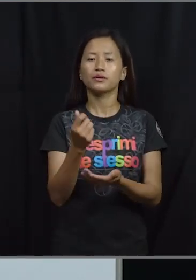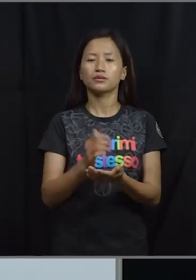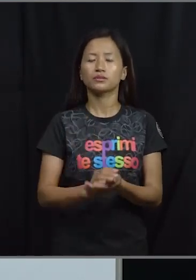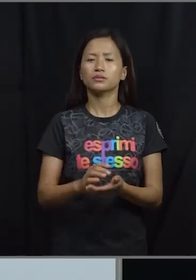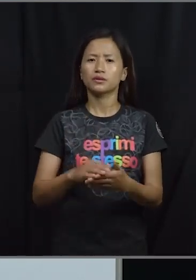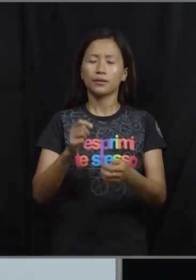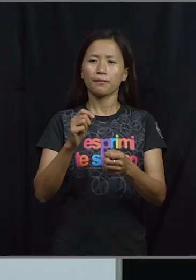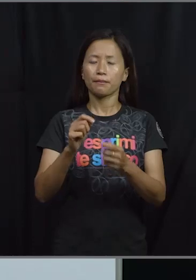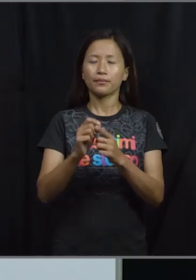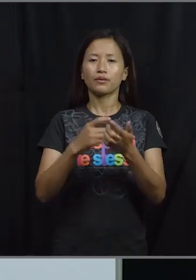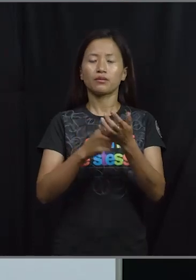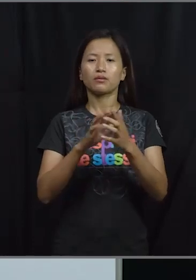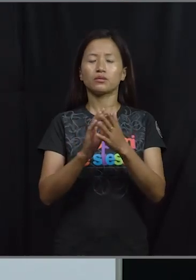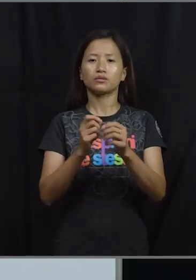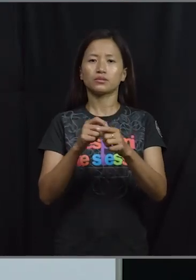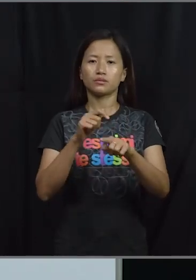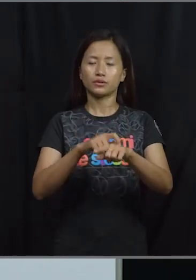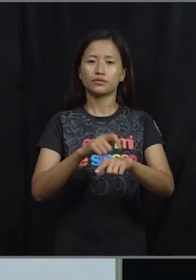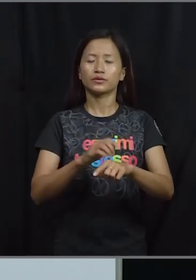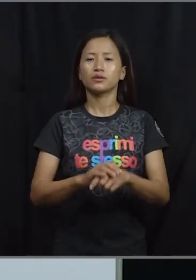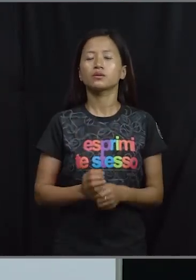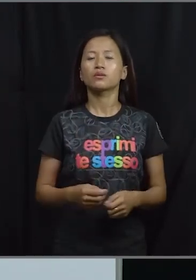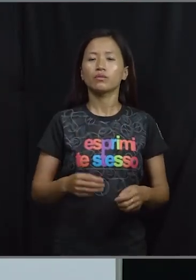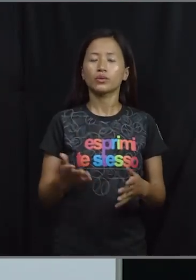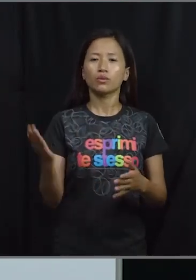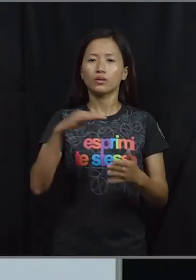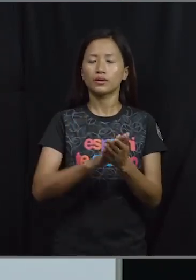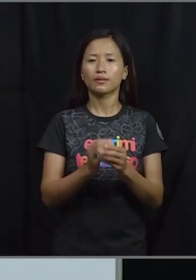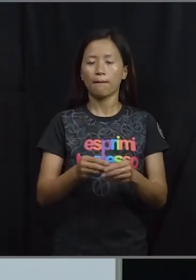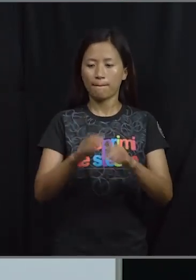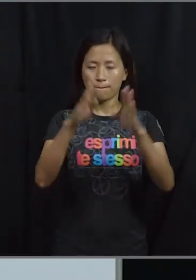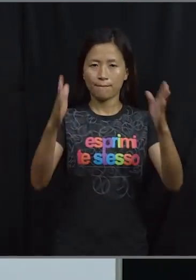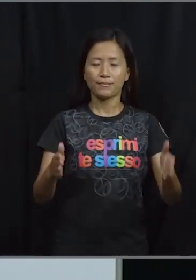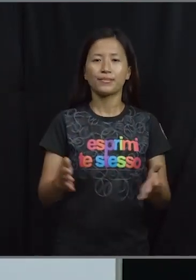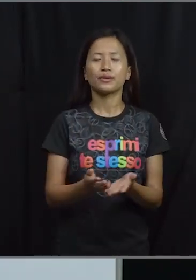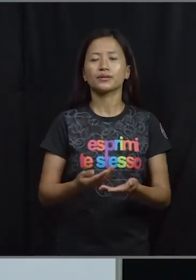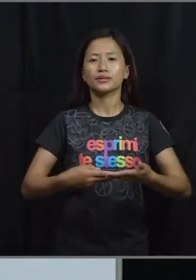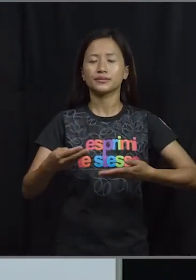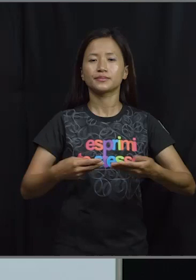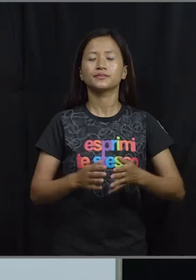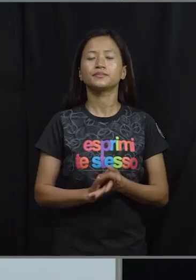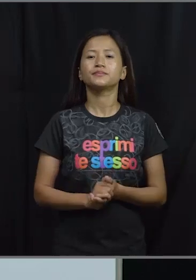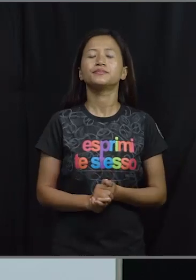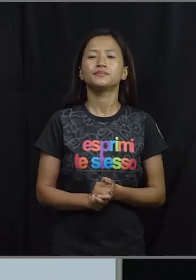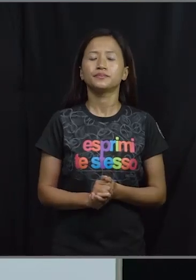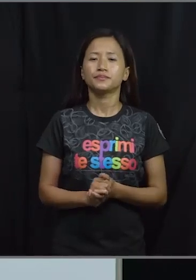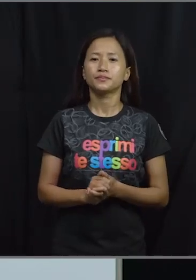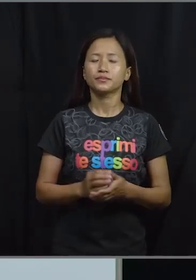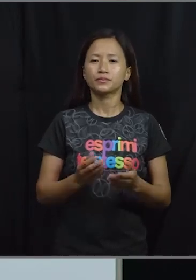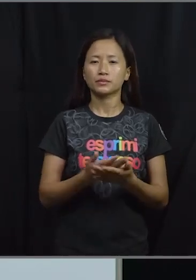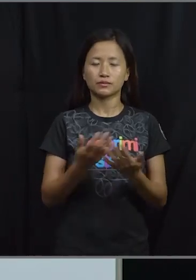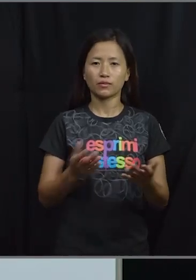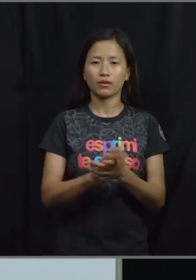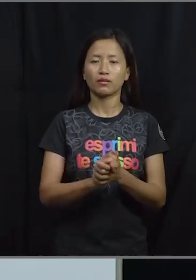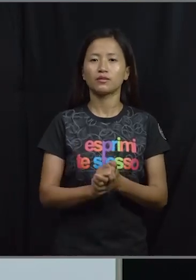of time will be called market demand. I'm repeating, all the consumers taken together willing to buy